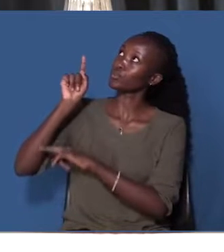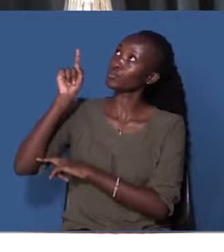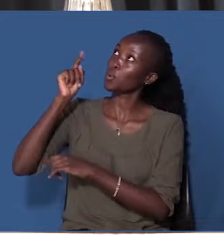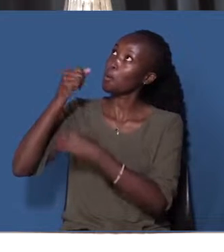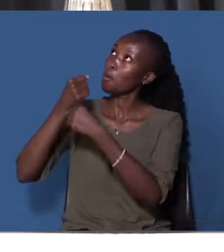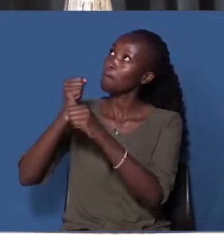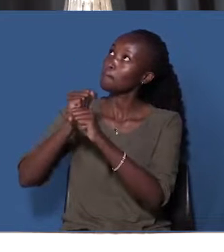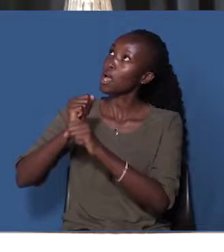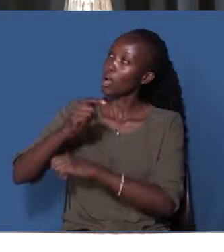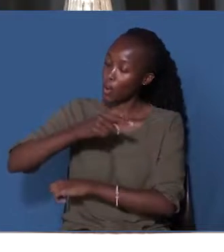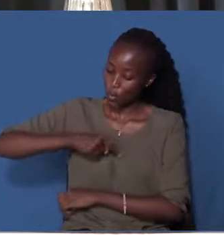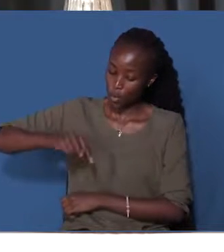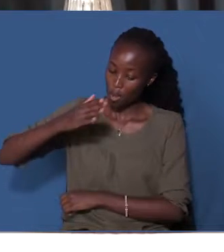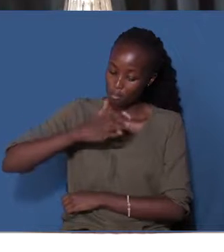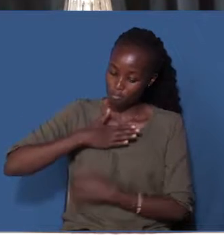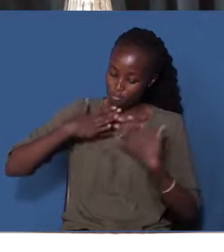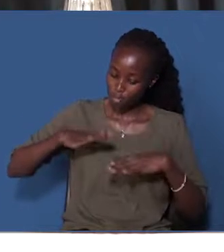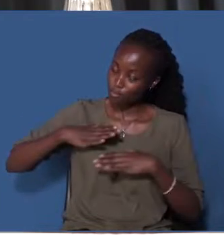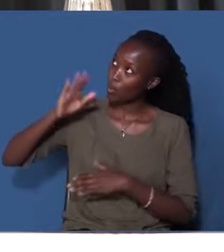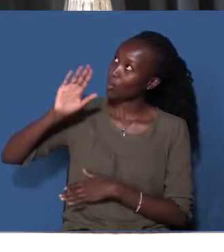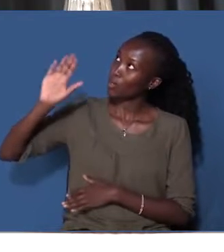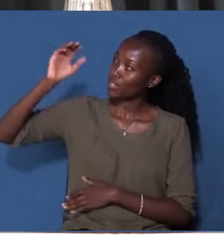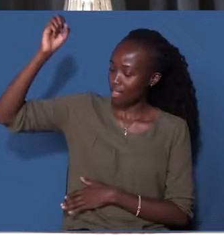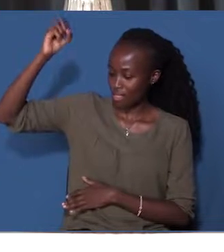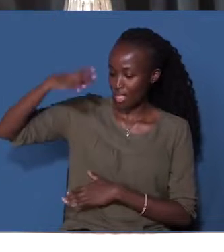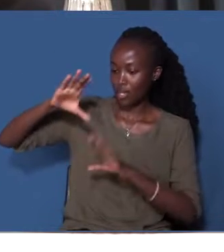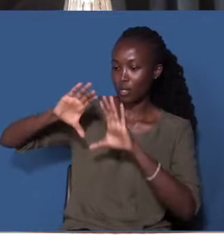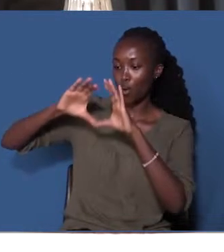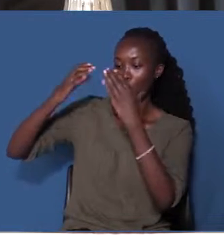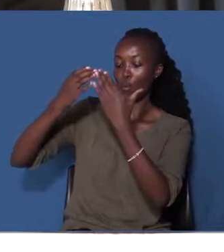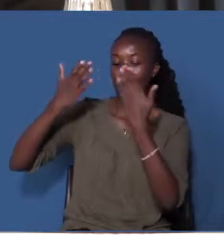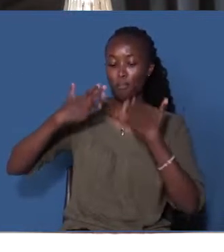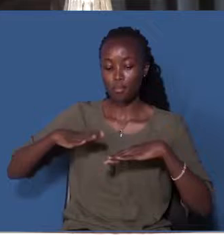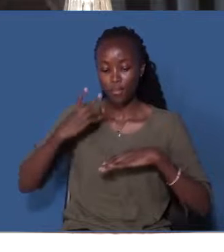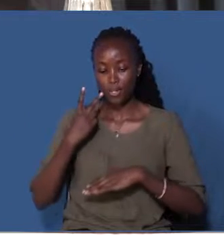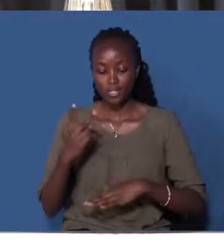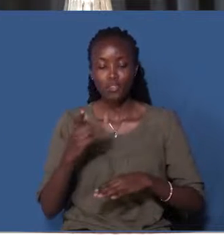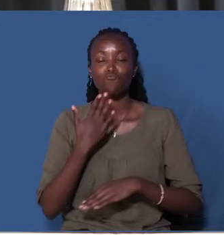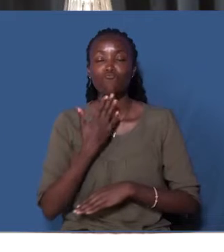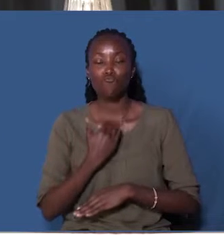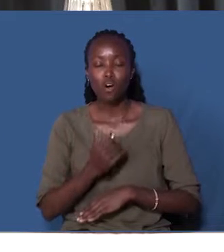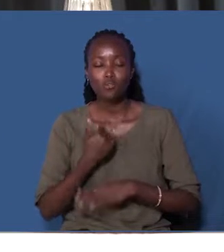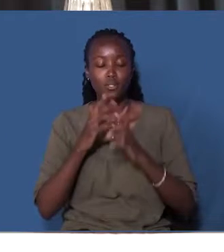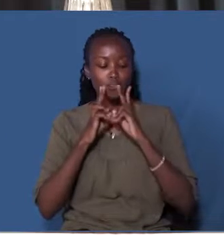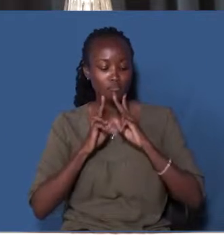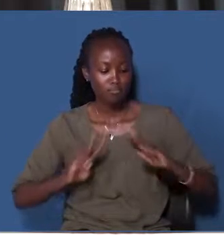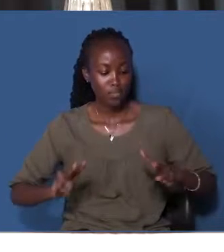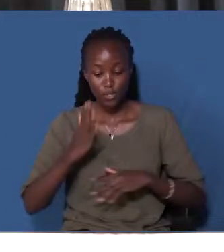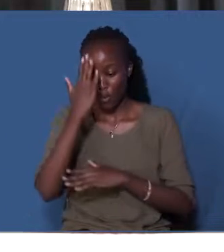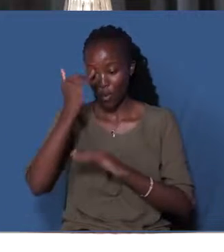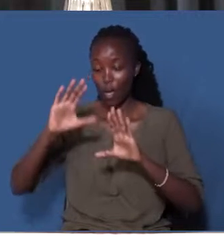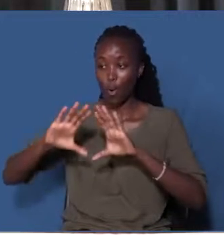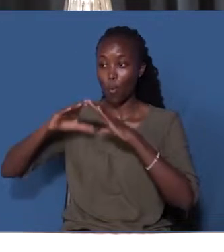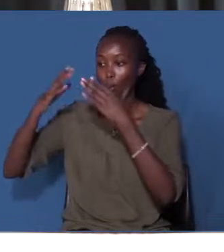your holy people, light for the world to see. Longing for peace, our world is troubled. Longing